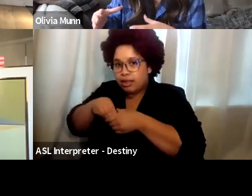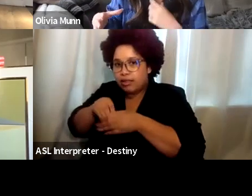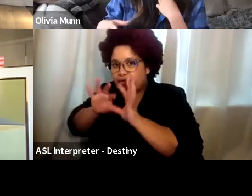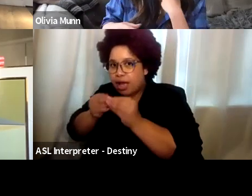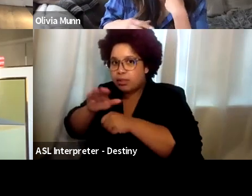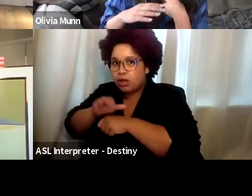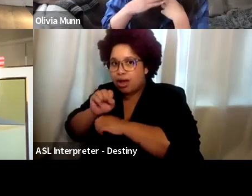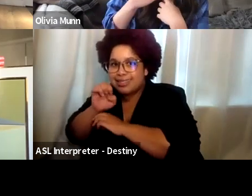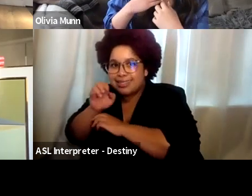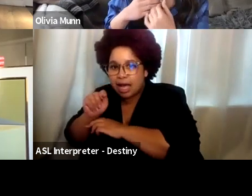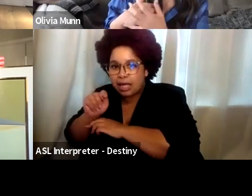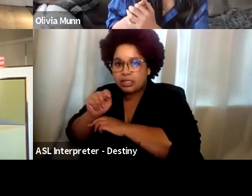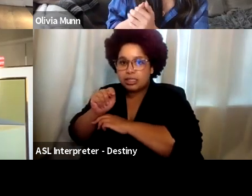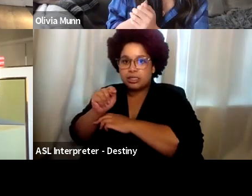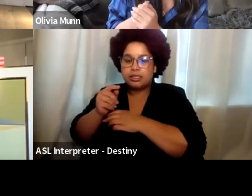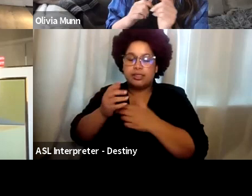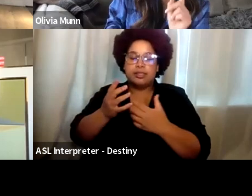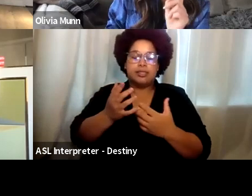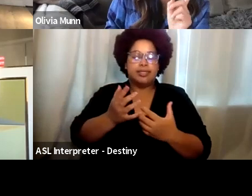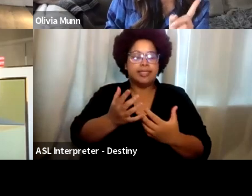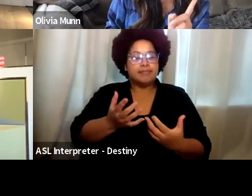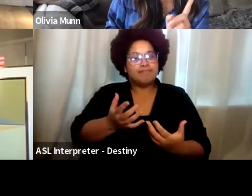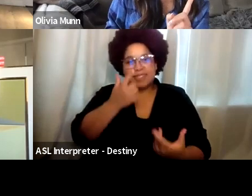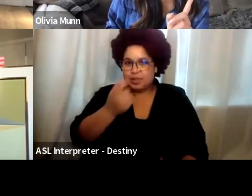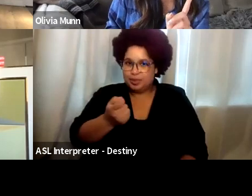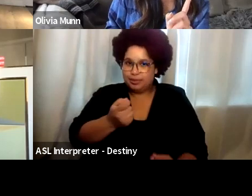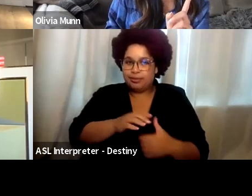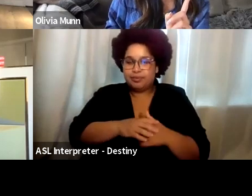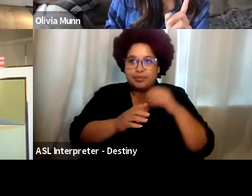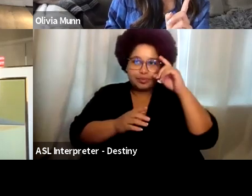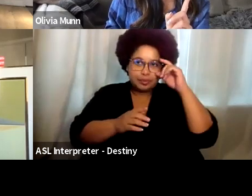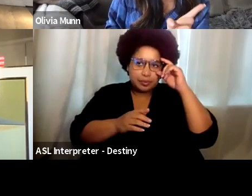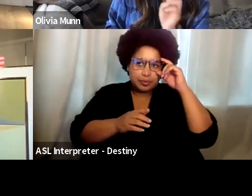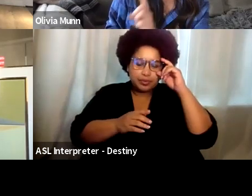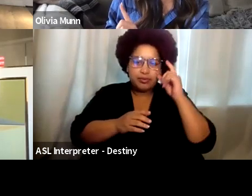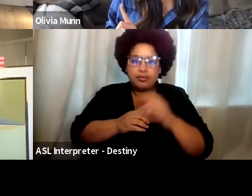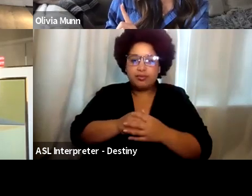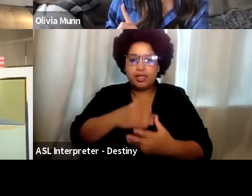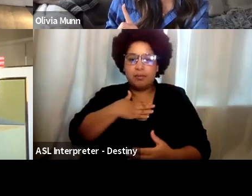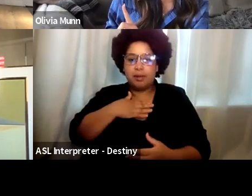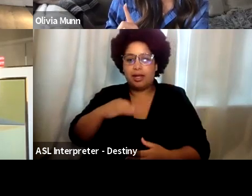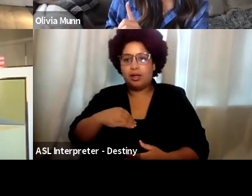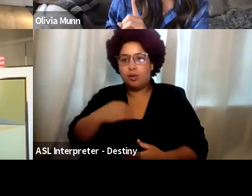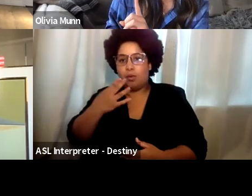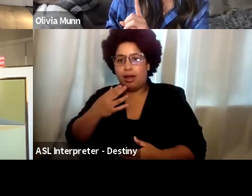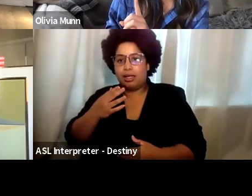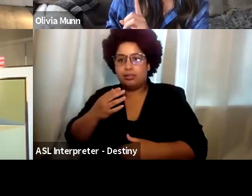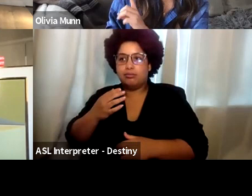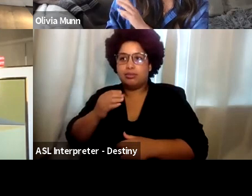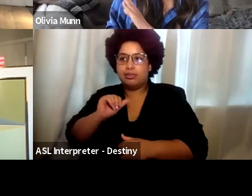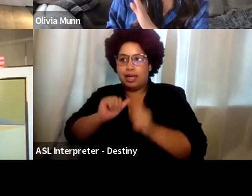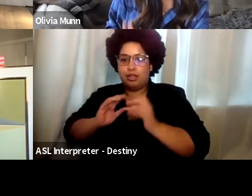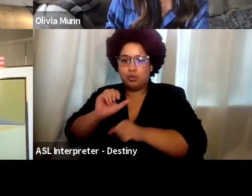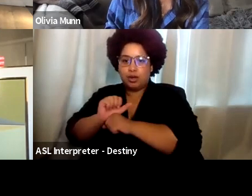on set, you know. Right. And it's interesting, I have found that my white co-stars